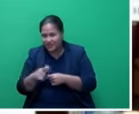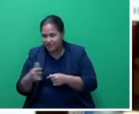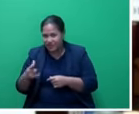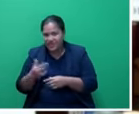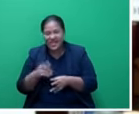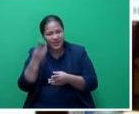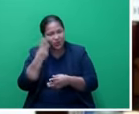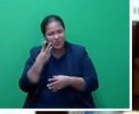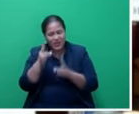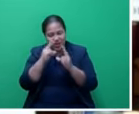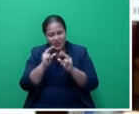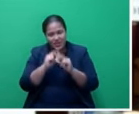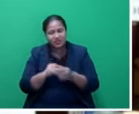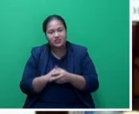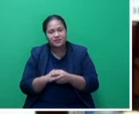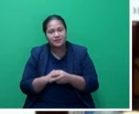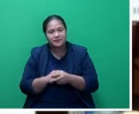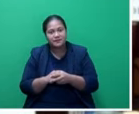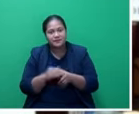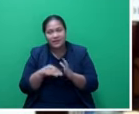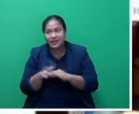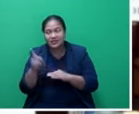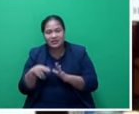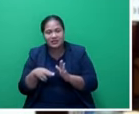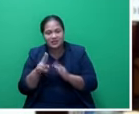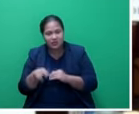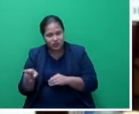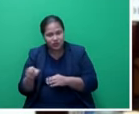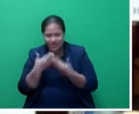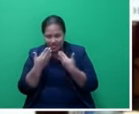accommodation in Nosori. Thank you, Mr. Speaker, sir.